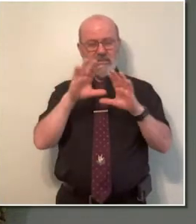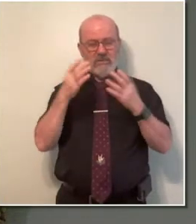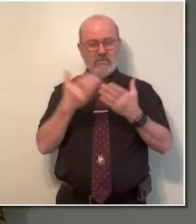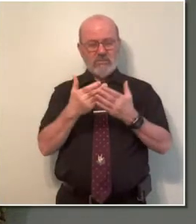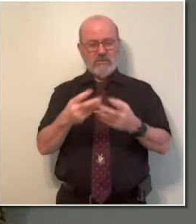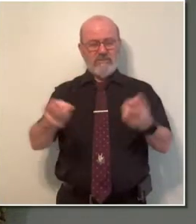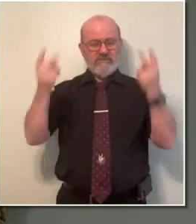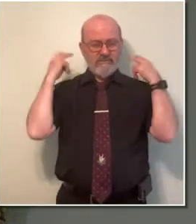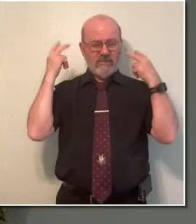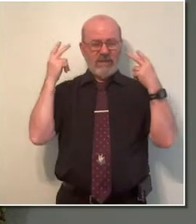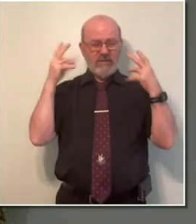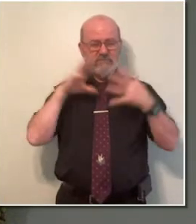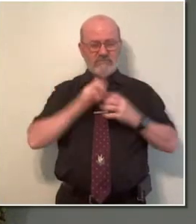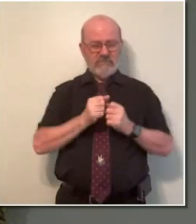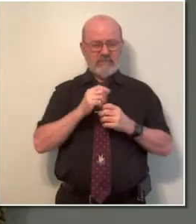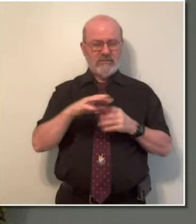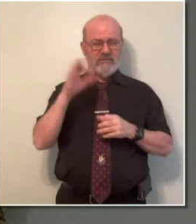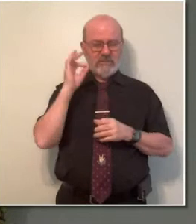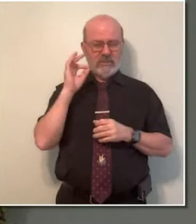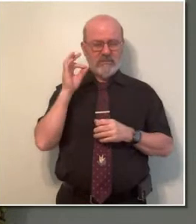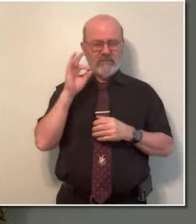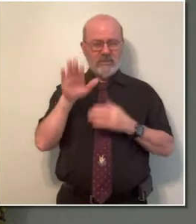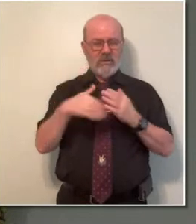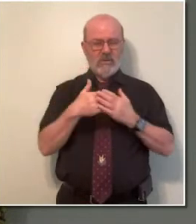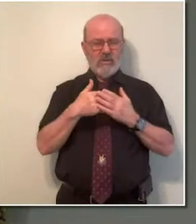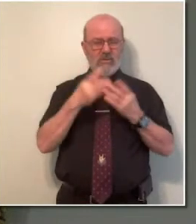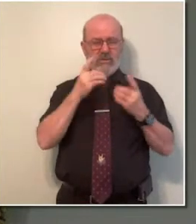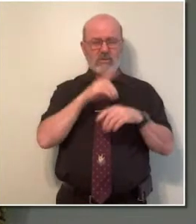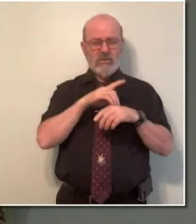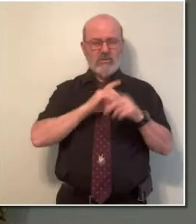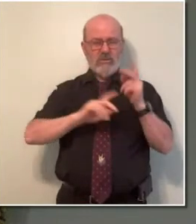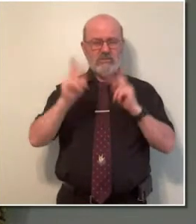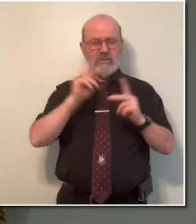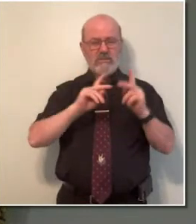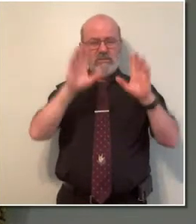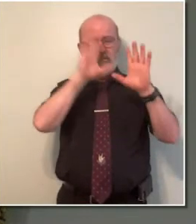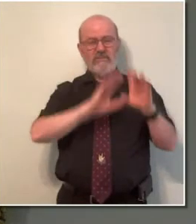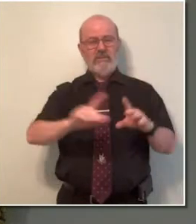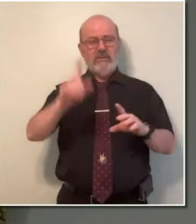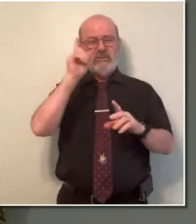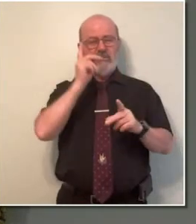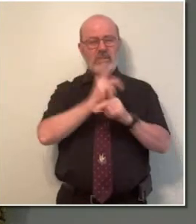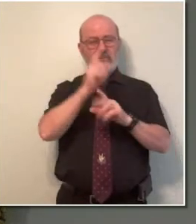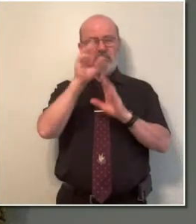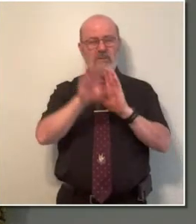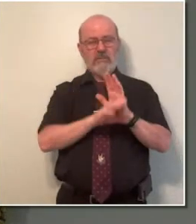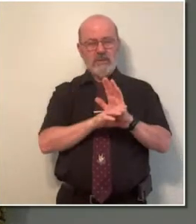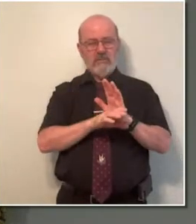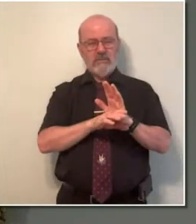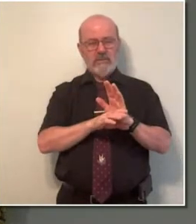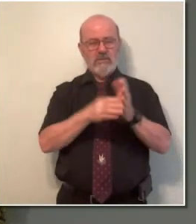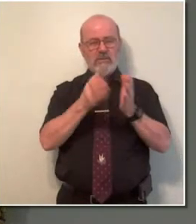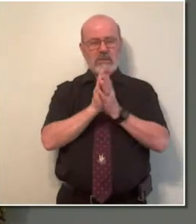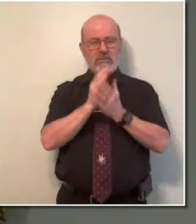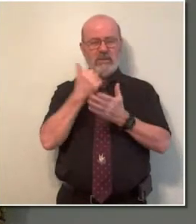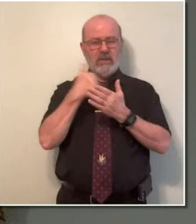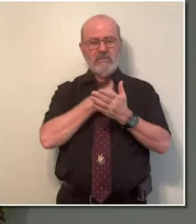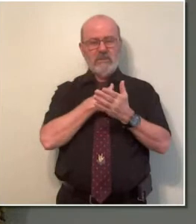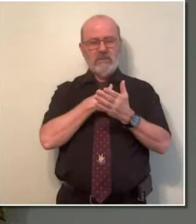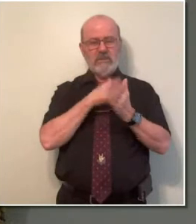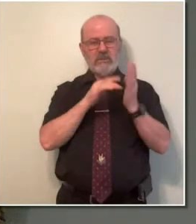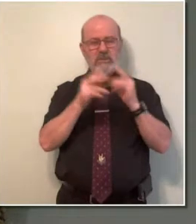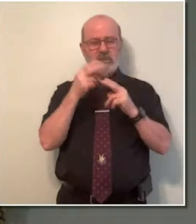this vexation of spirit, the whole duty of man is to fear You and to keep Your commandments. We'd ask You help us with that. In Jesus'